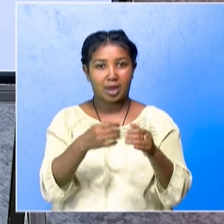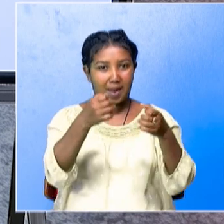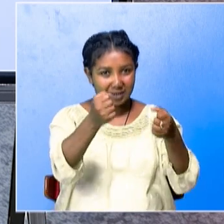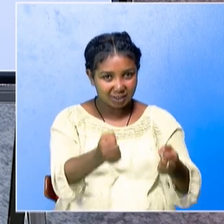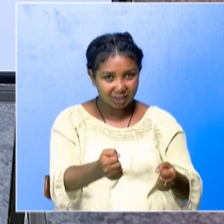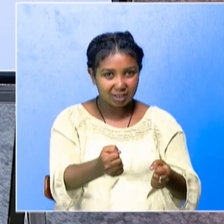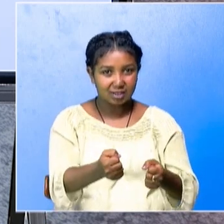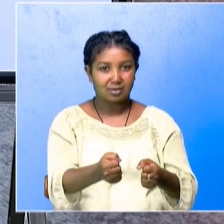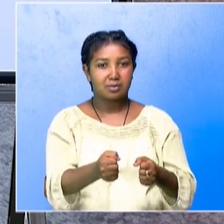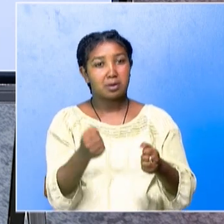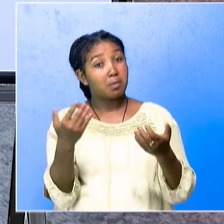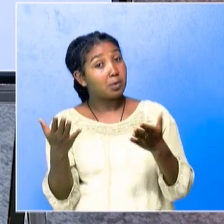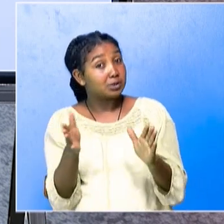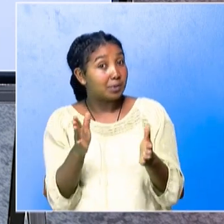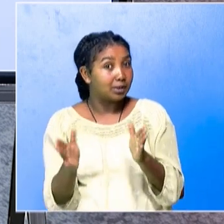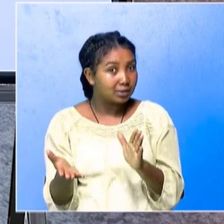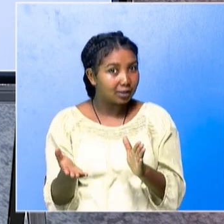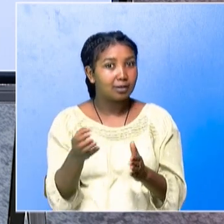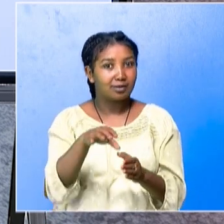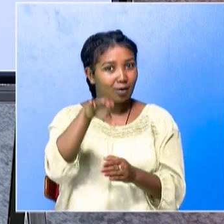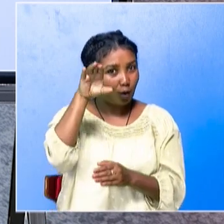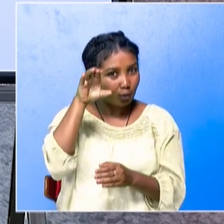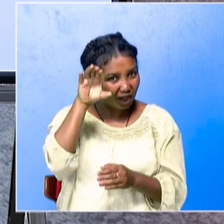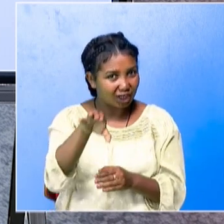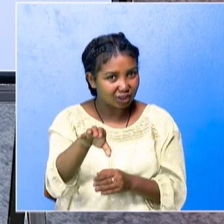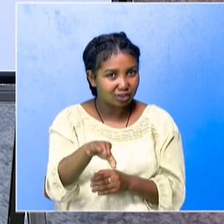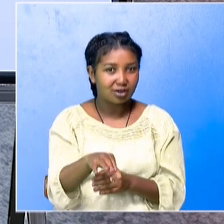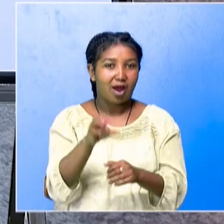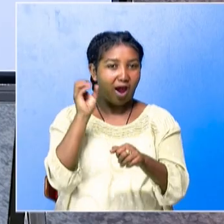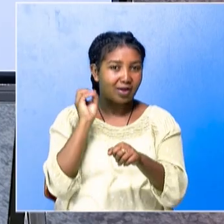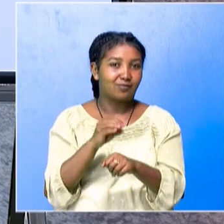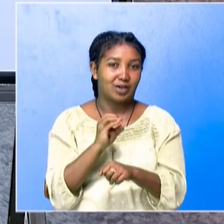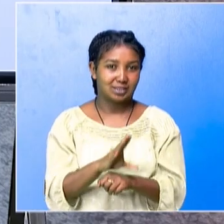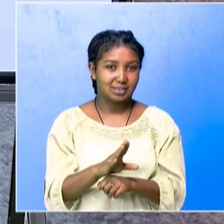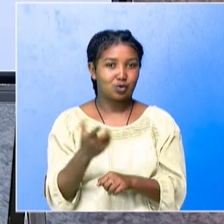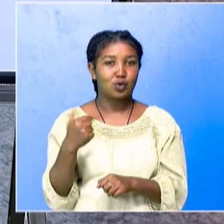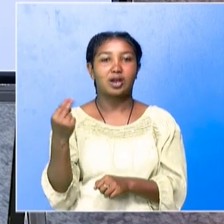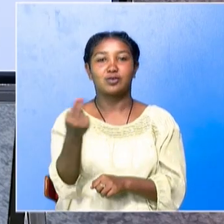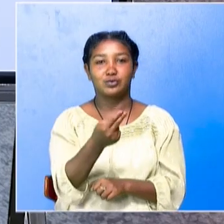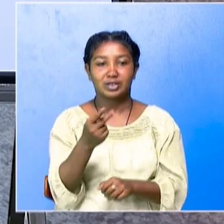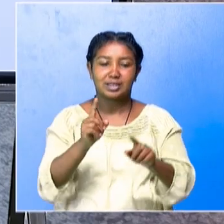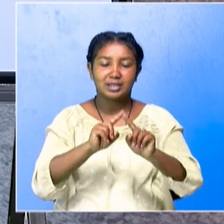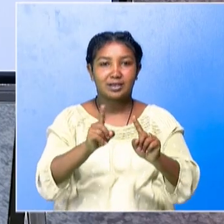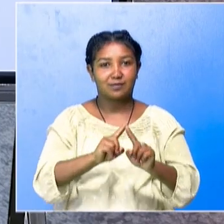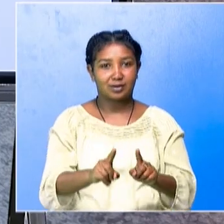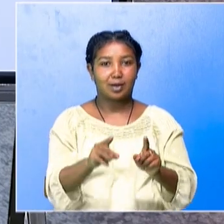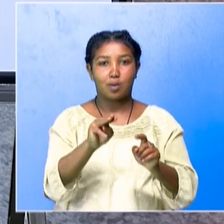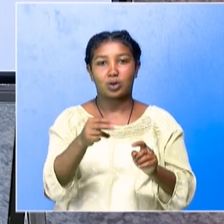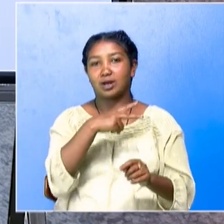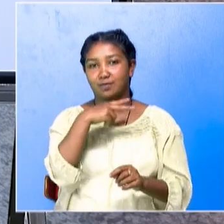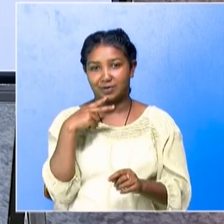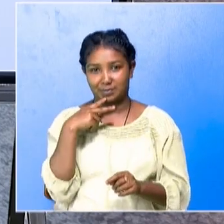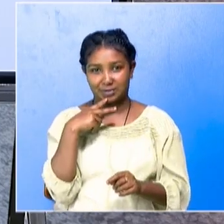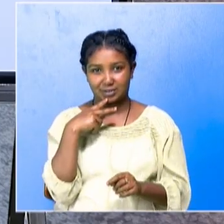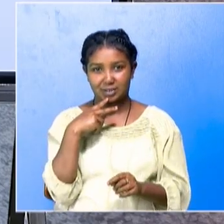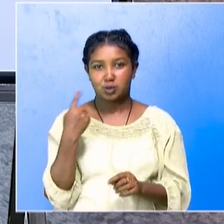ability, possibility, obligation, advice. We can use different modal